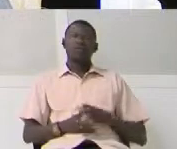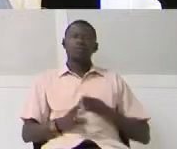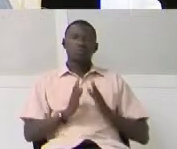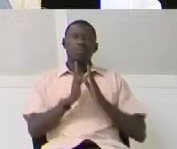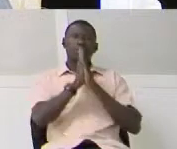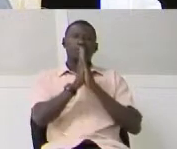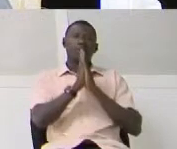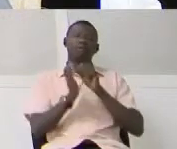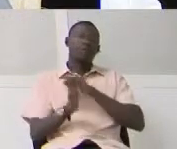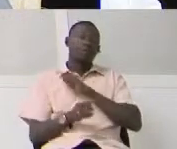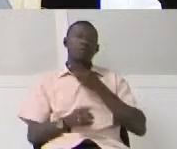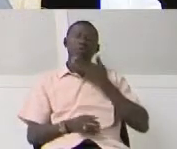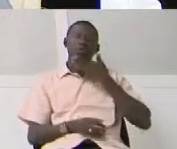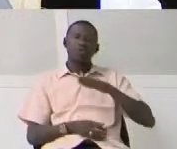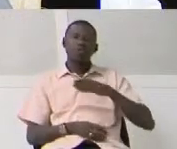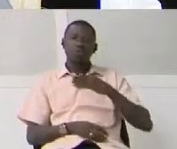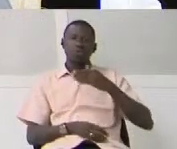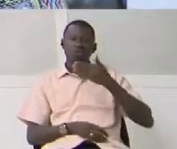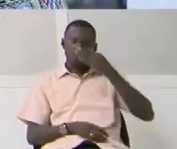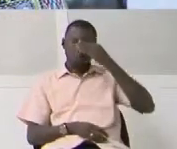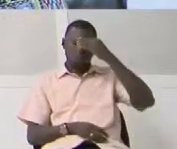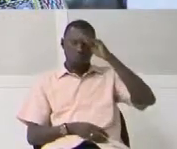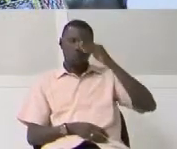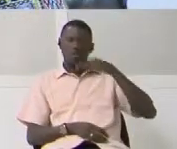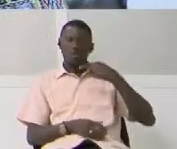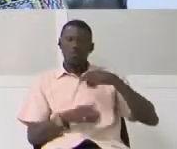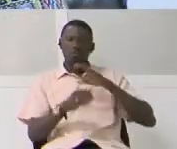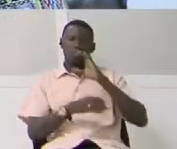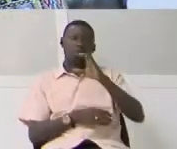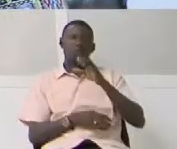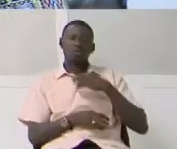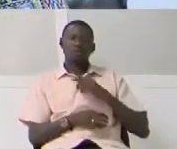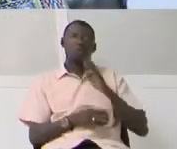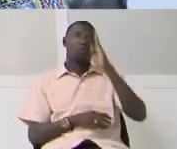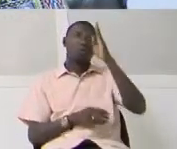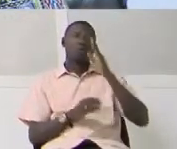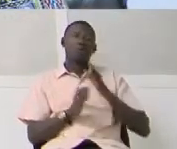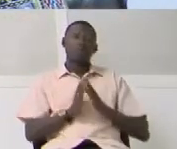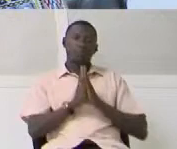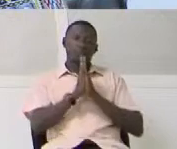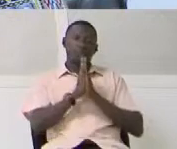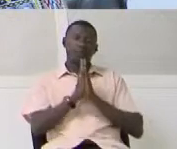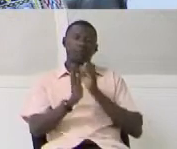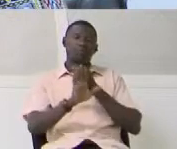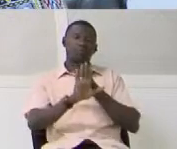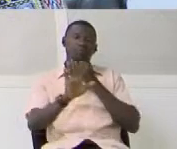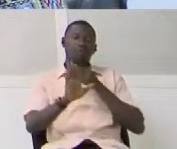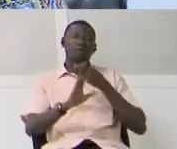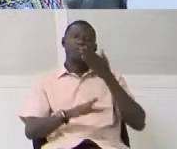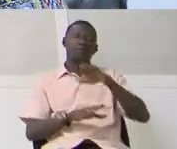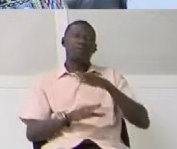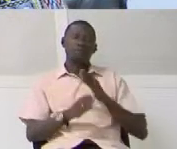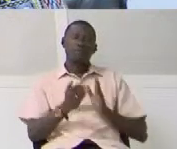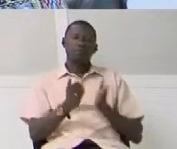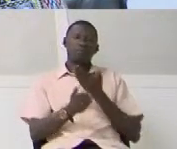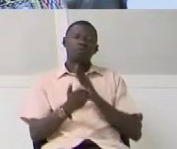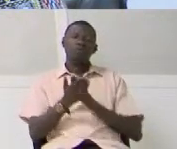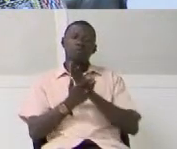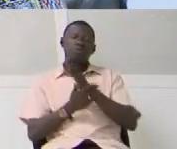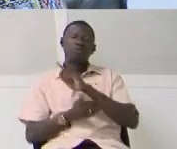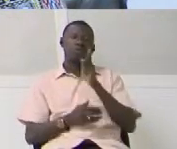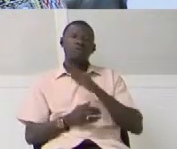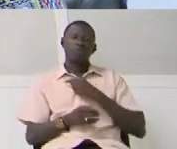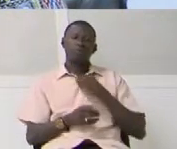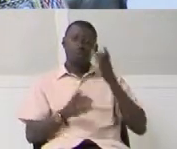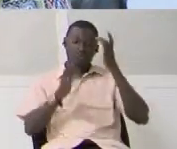pray for our youngsters in this country so that God will bless them and protect them from going through what we have